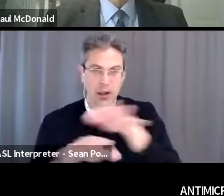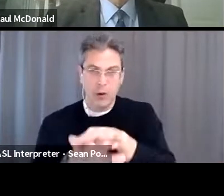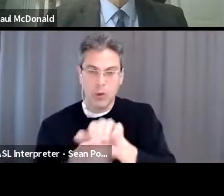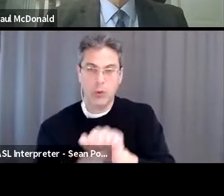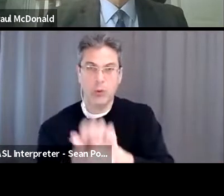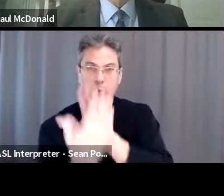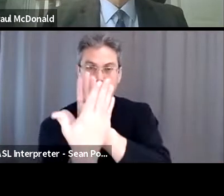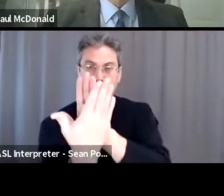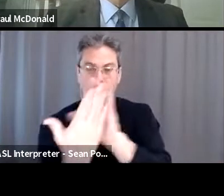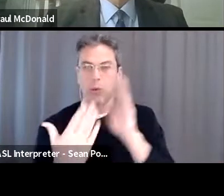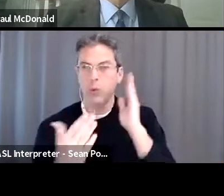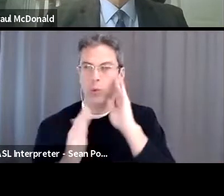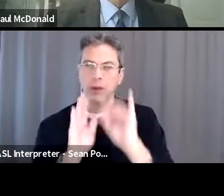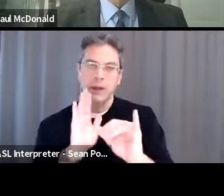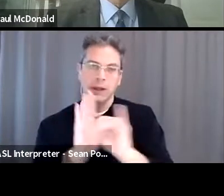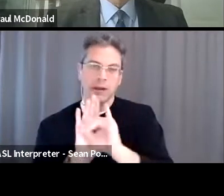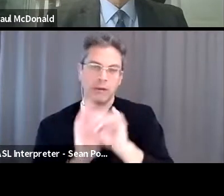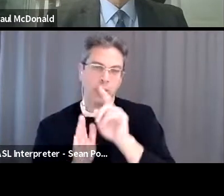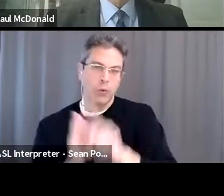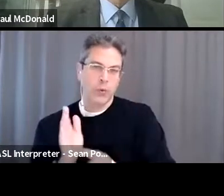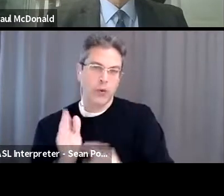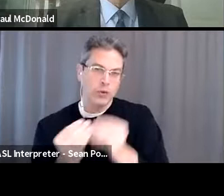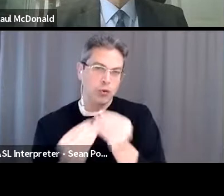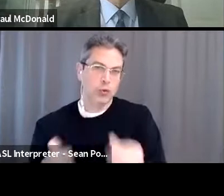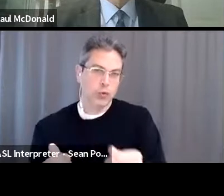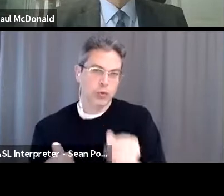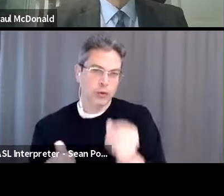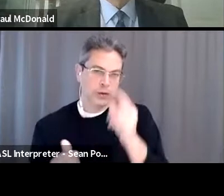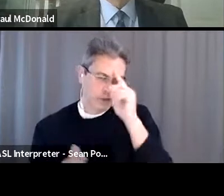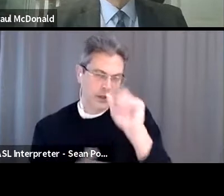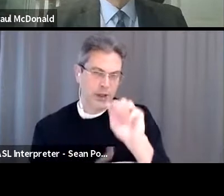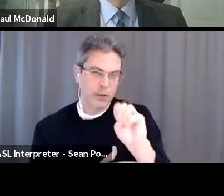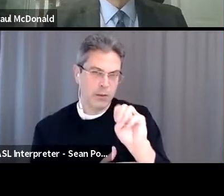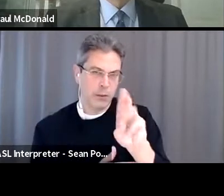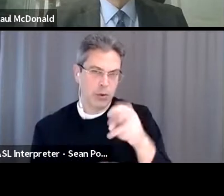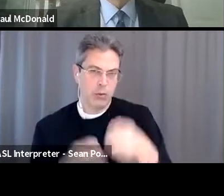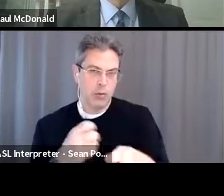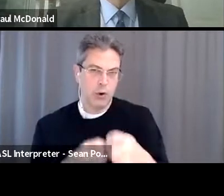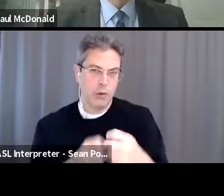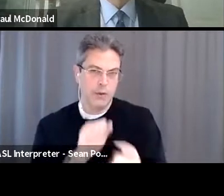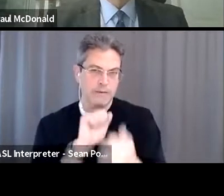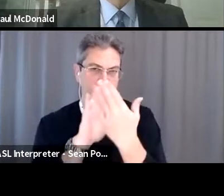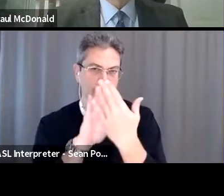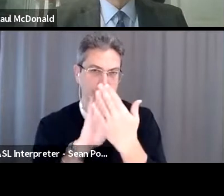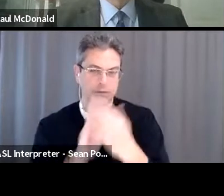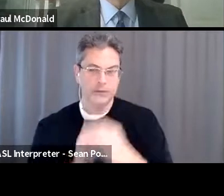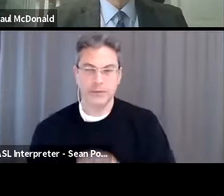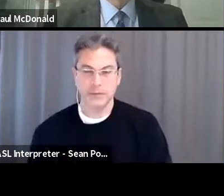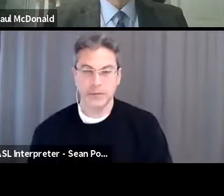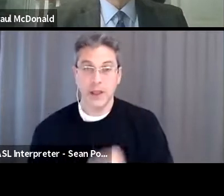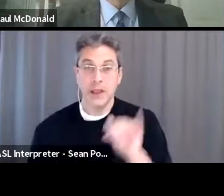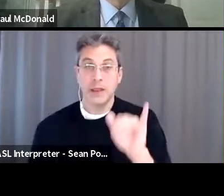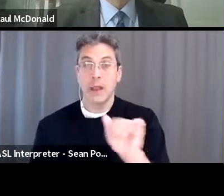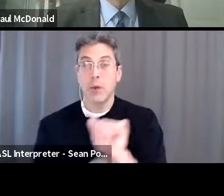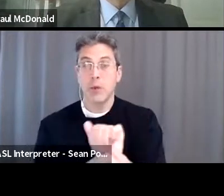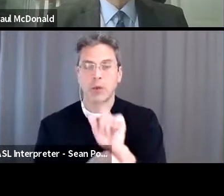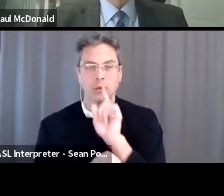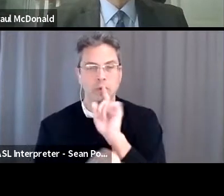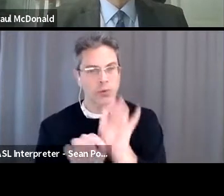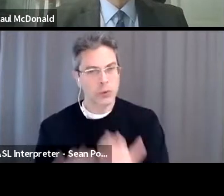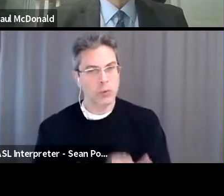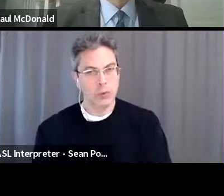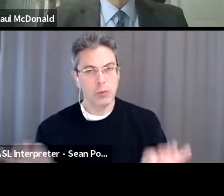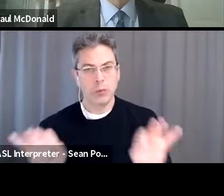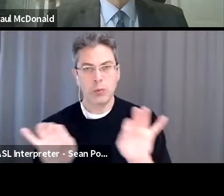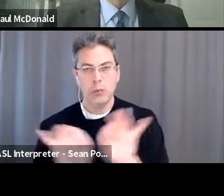solutions that help the WHO face the challenge of AMR. This work is critical and timely, and the Center